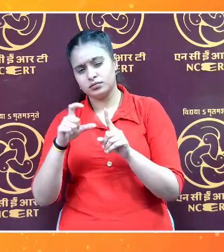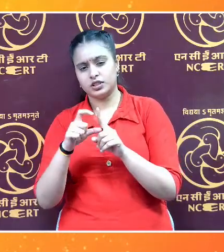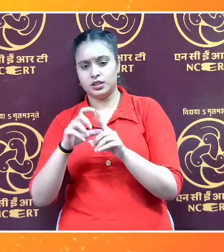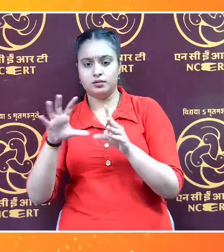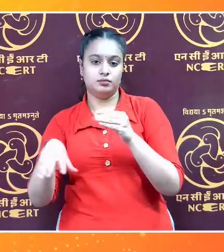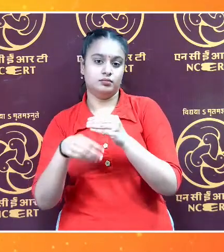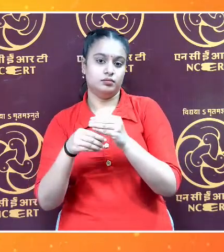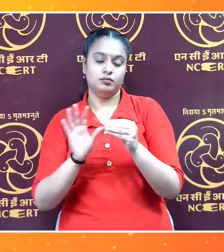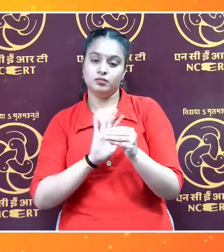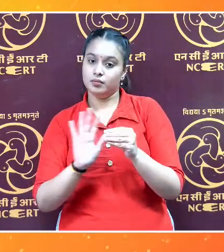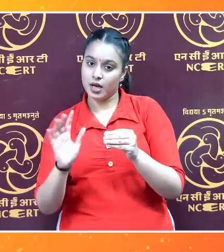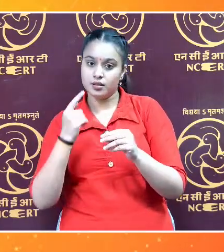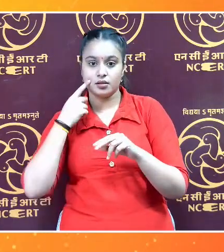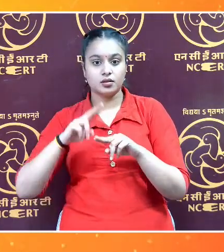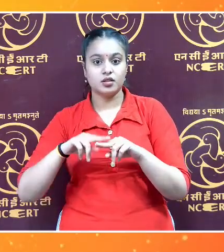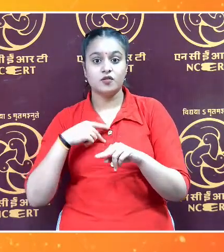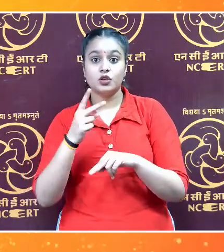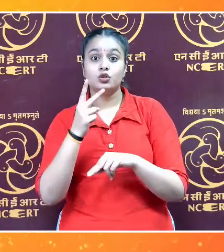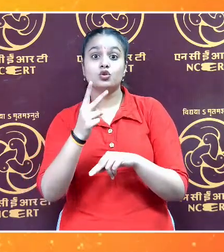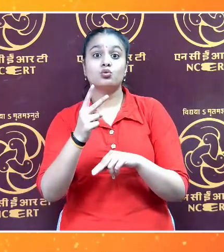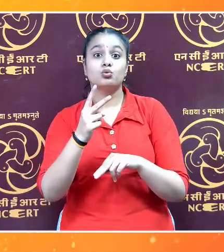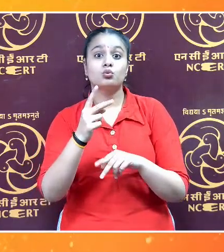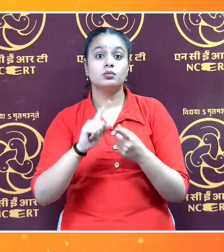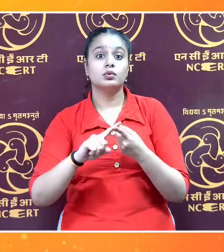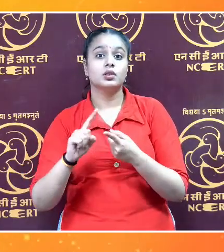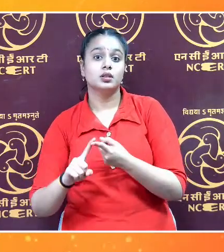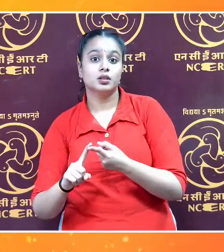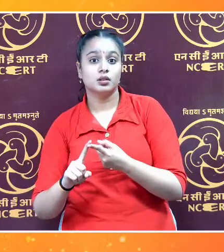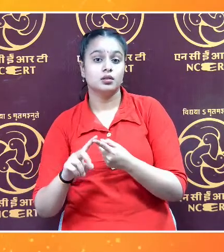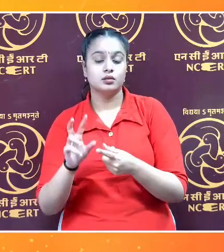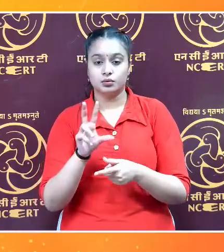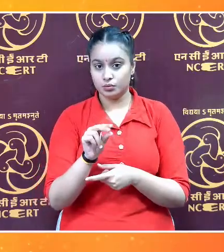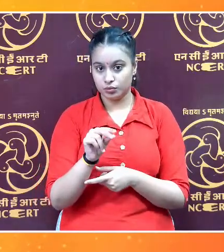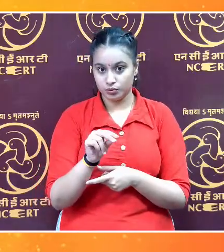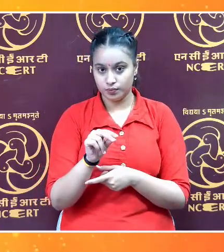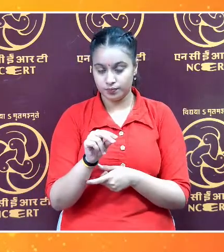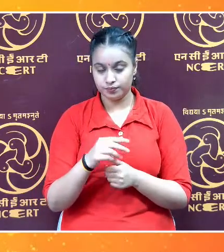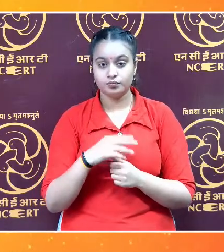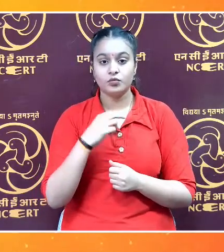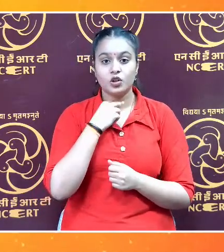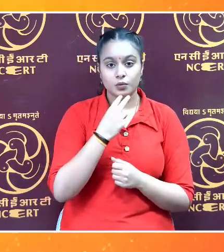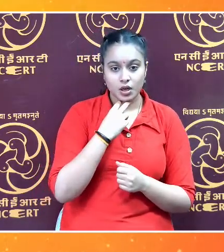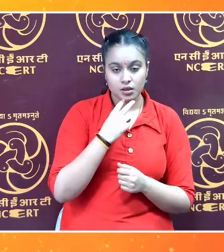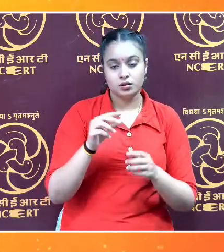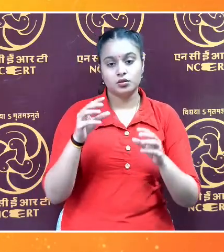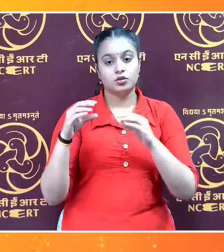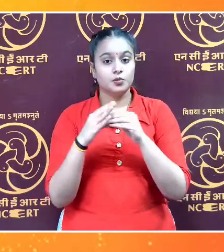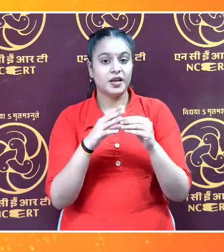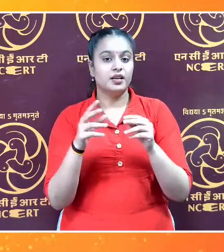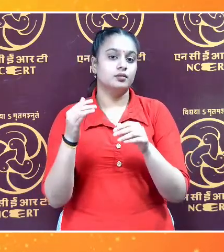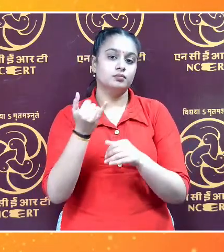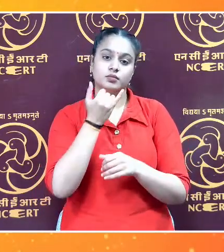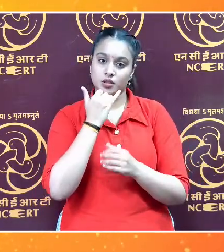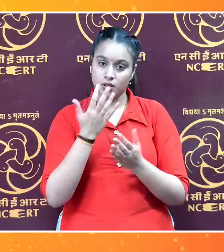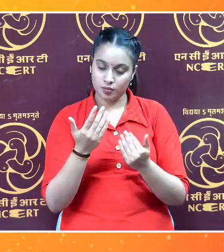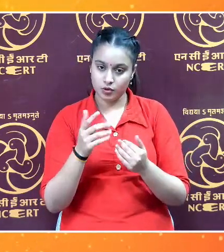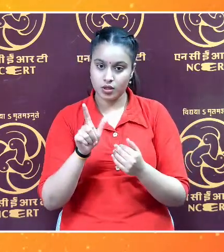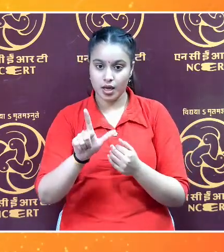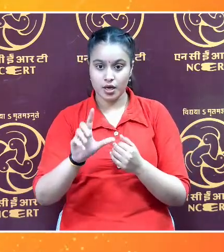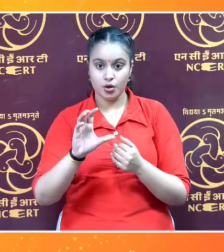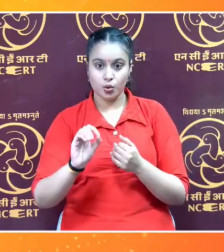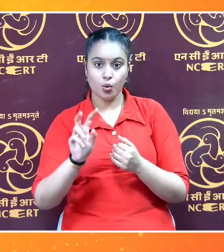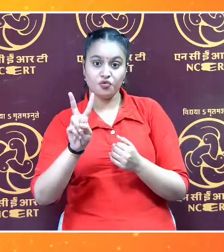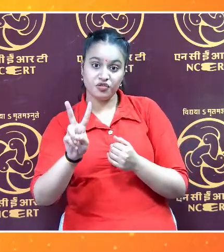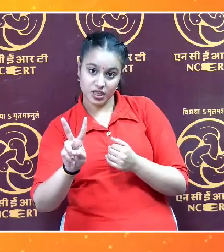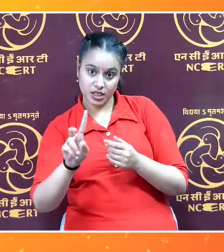add ED, otherwise it will become 2 E's there. Yes. So the pronunciation and the spelling will also go wrong. So loved, you end